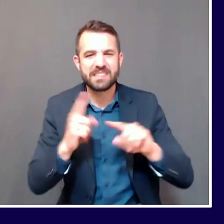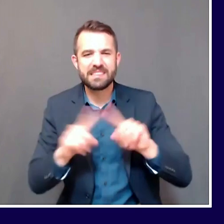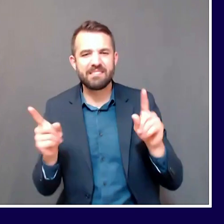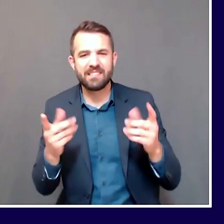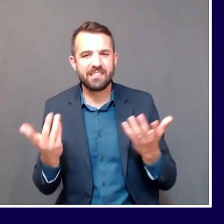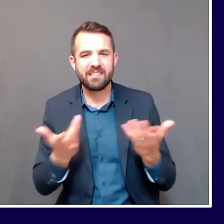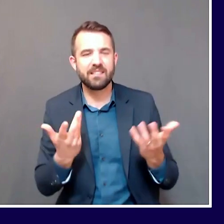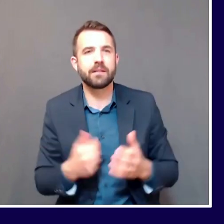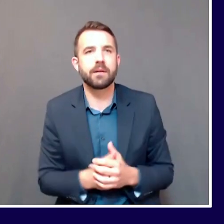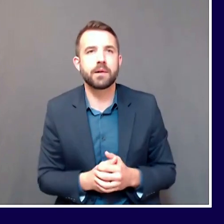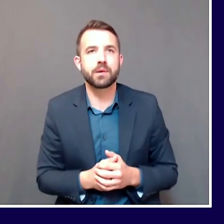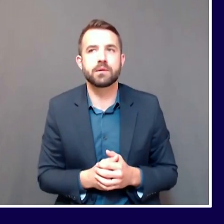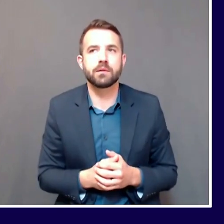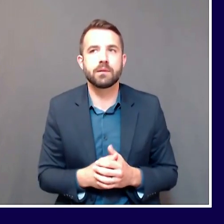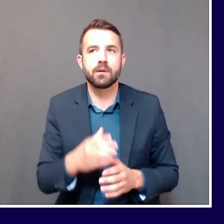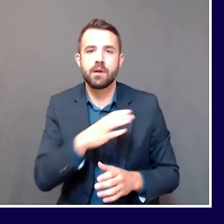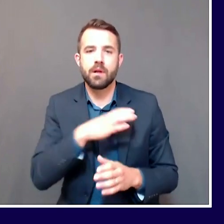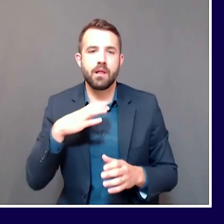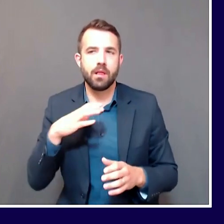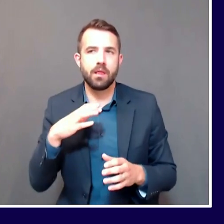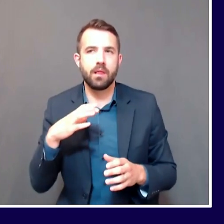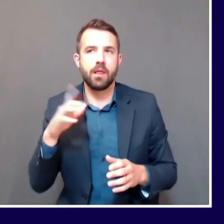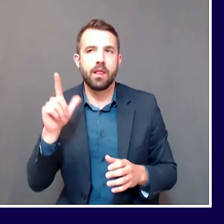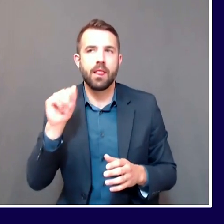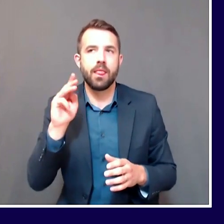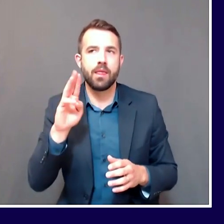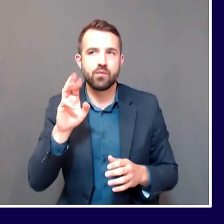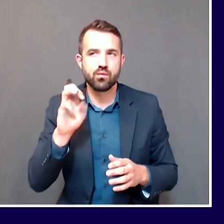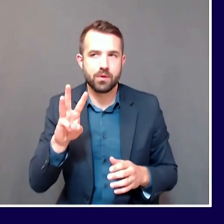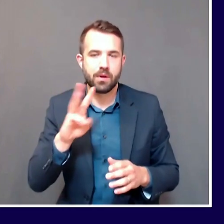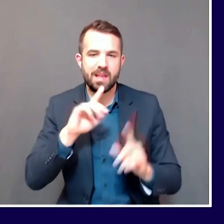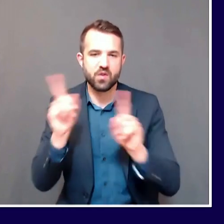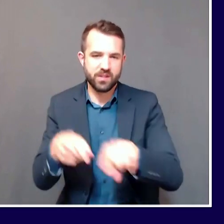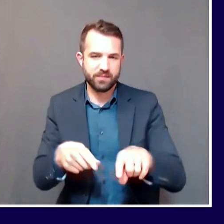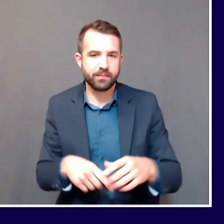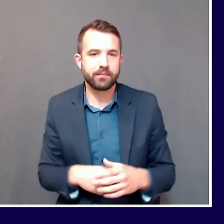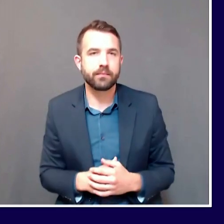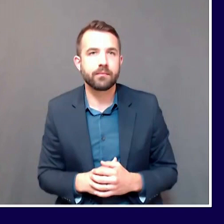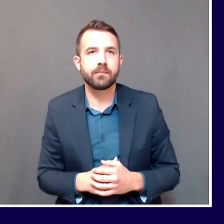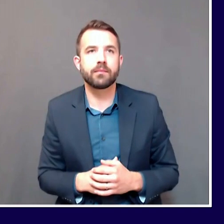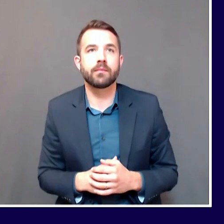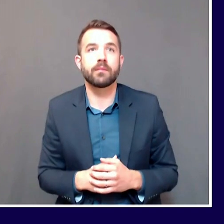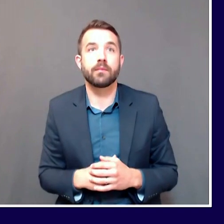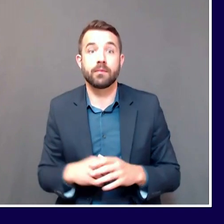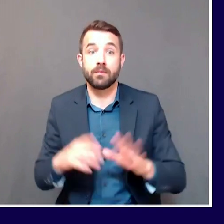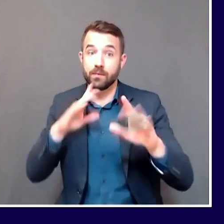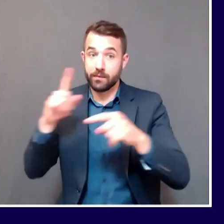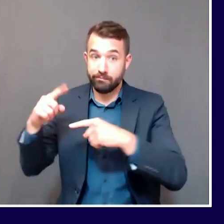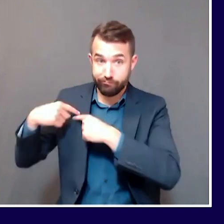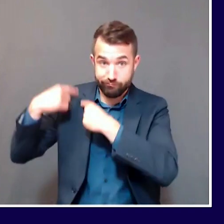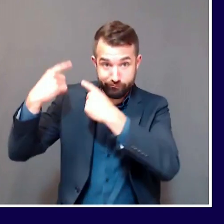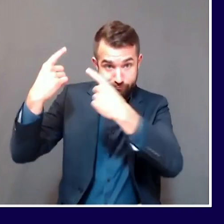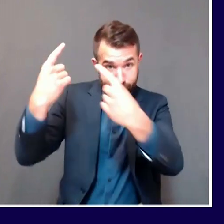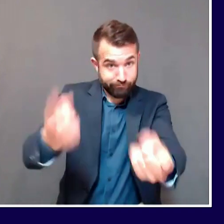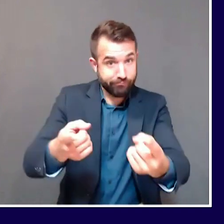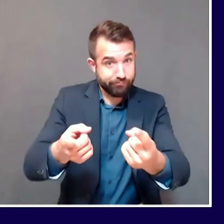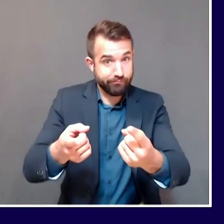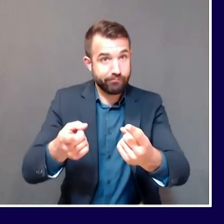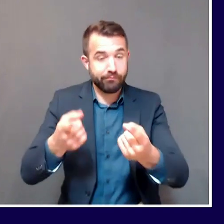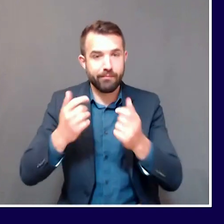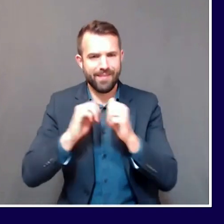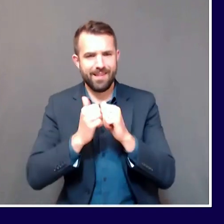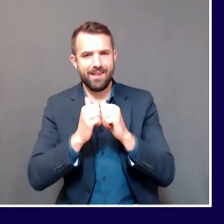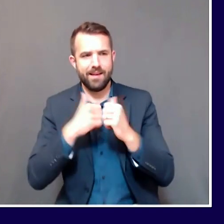Thank you. So we have said all along as we approach reopening that we want to look at